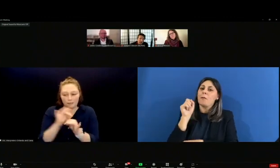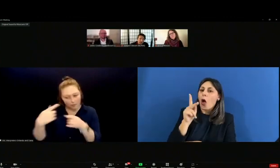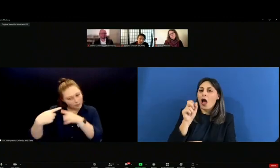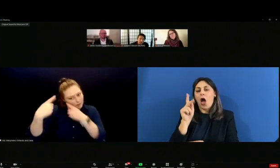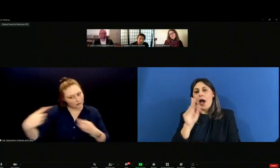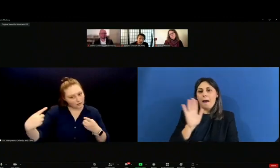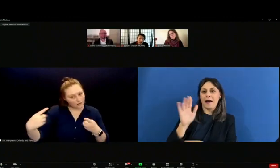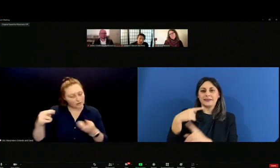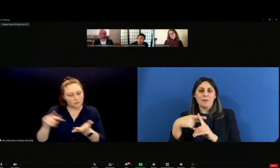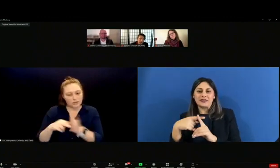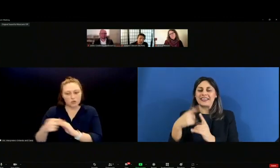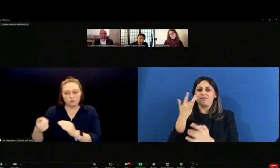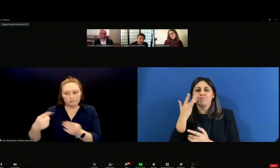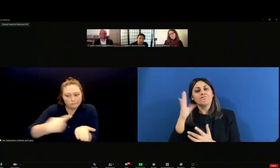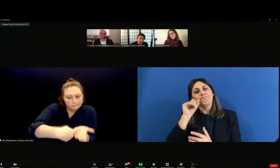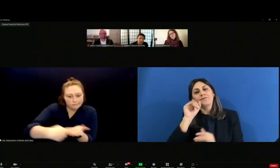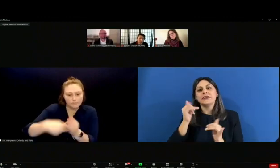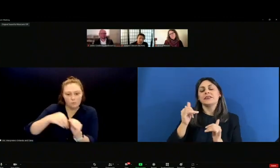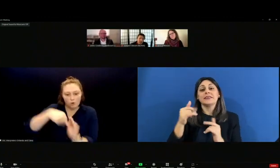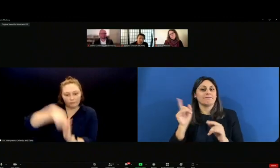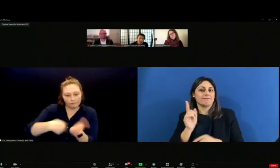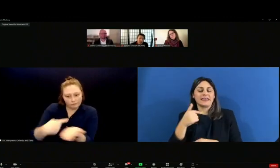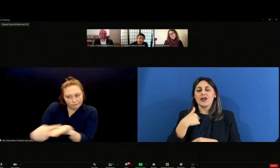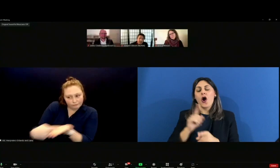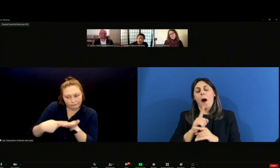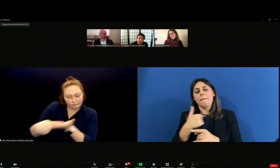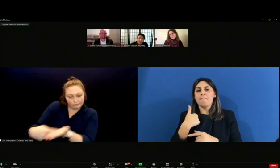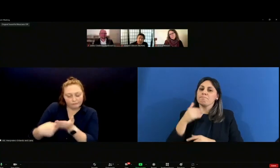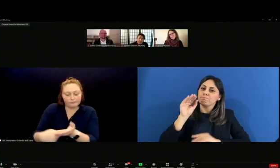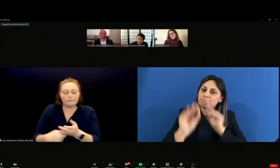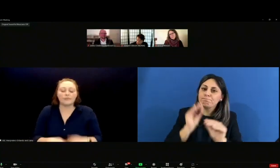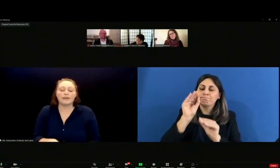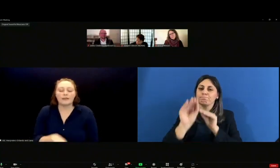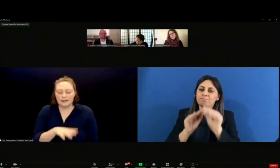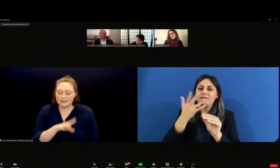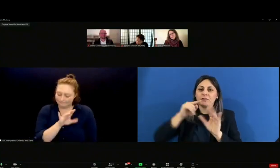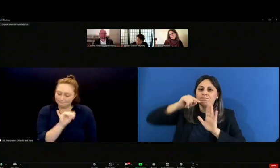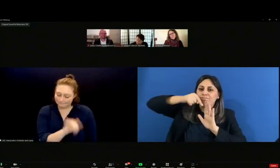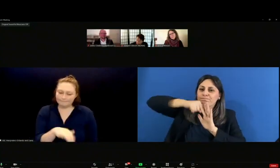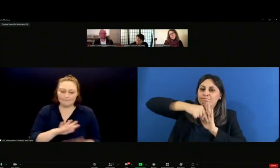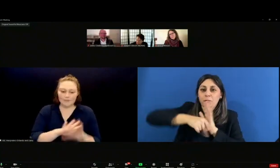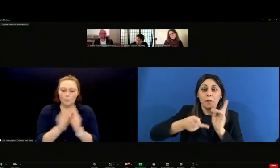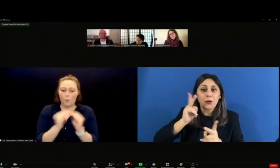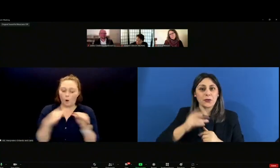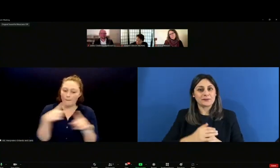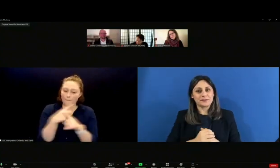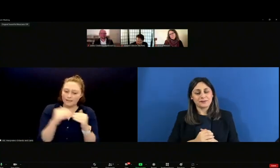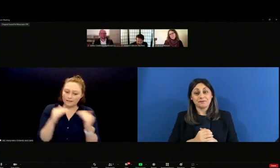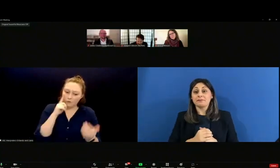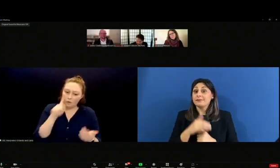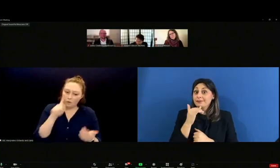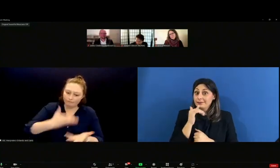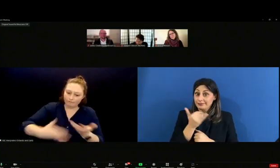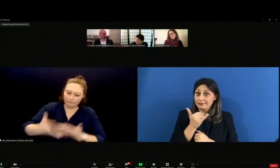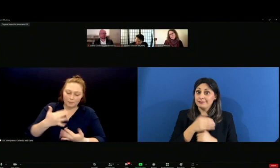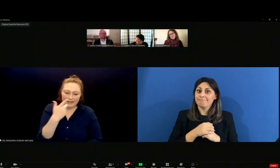Yes, this already becomes a more difficult and complex level of interaction in my thesis, given that this really hasn't done before. I